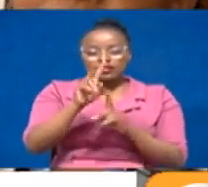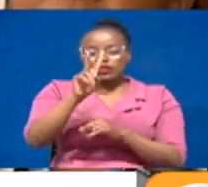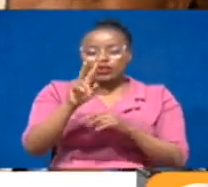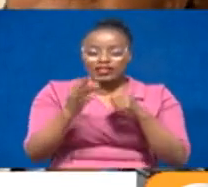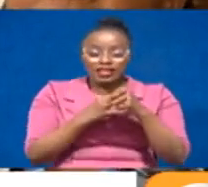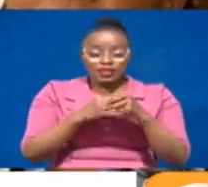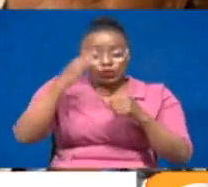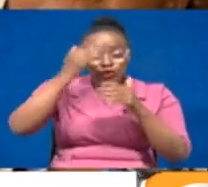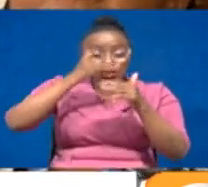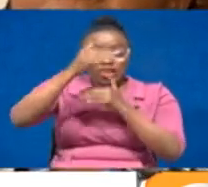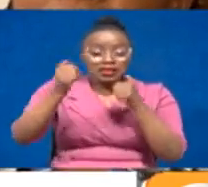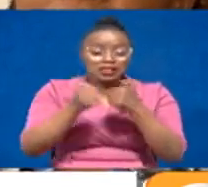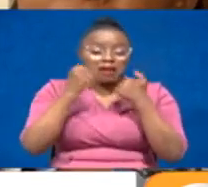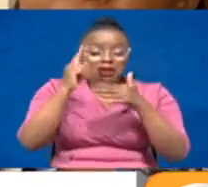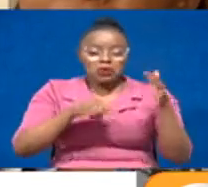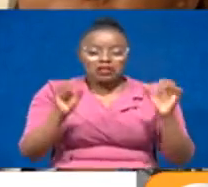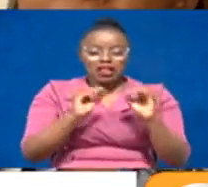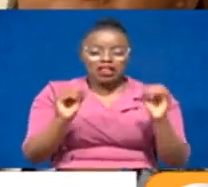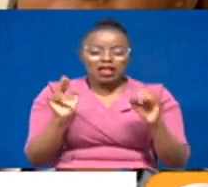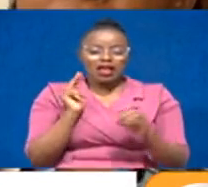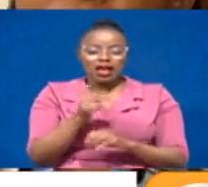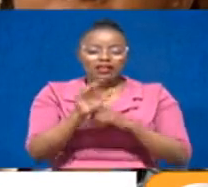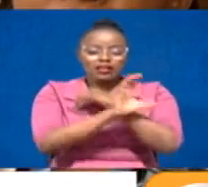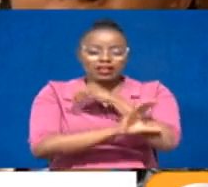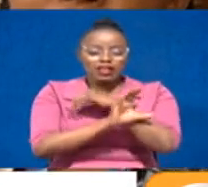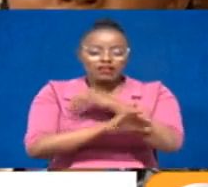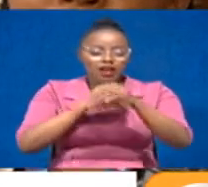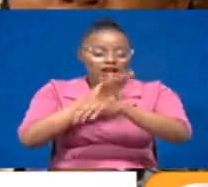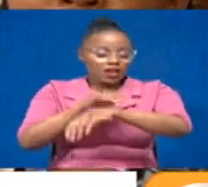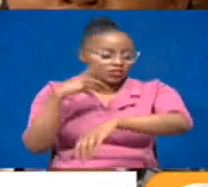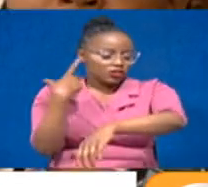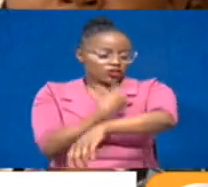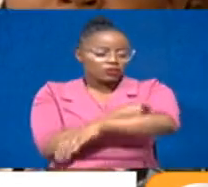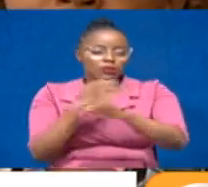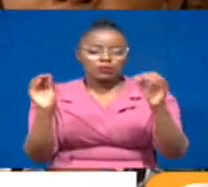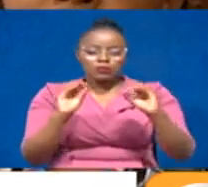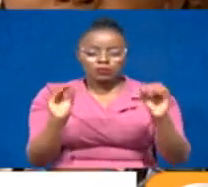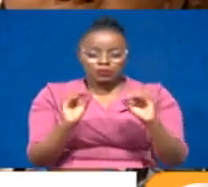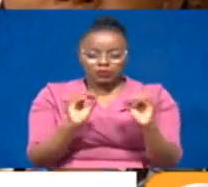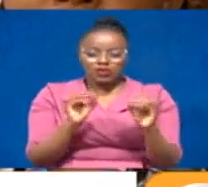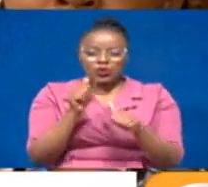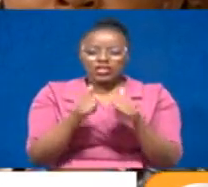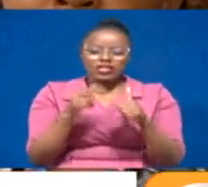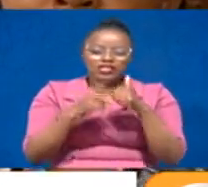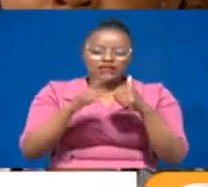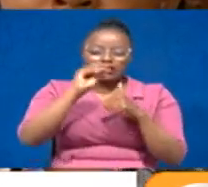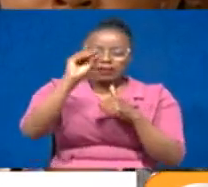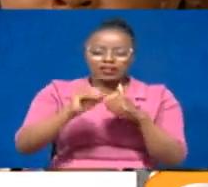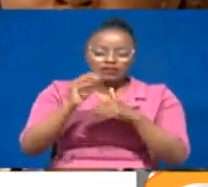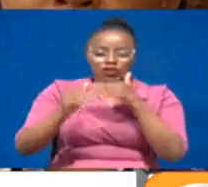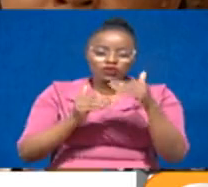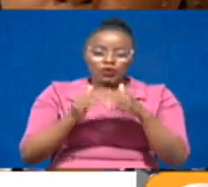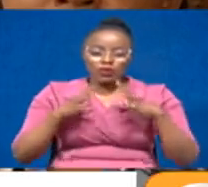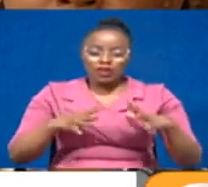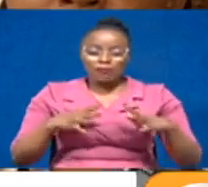will come up next. We are, as a country, not yet vaccinated to the level that we want, which is about 70% of the